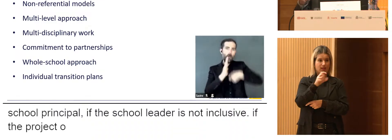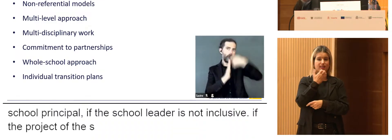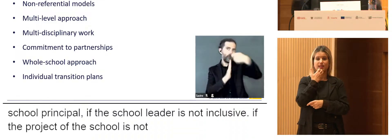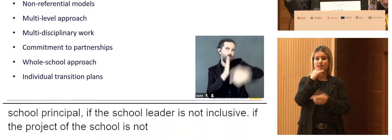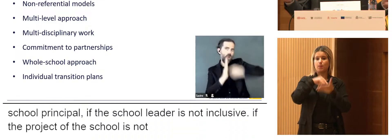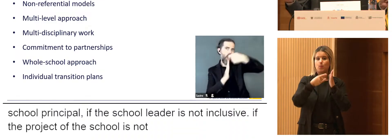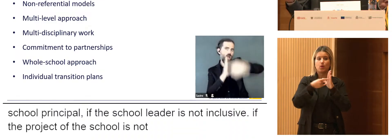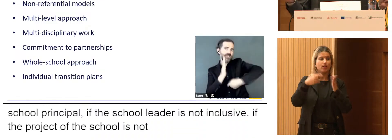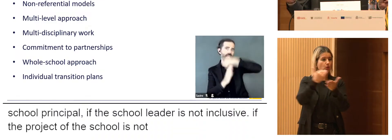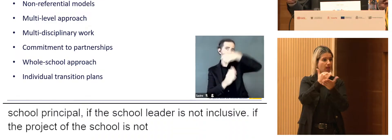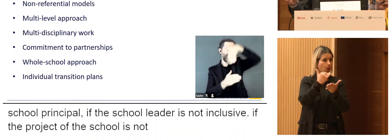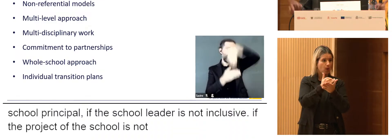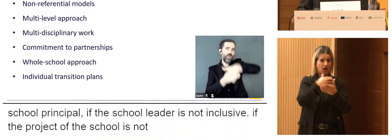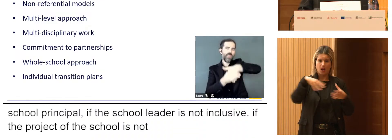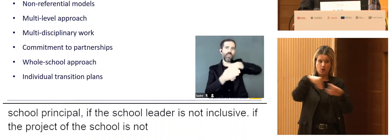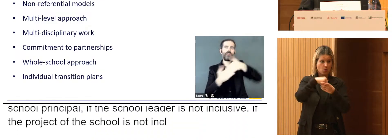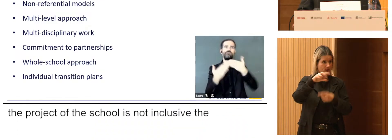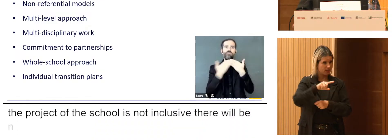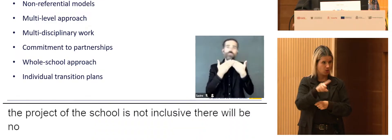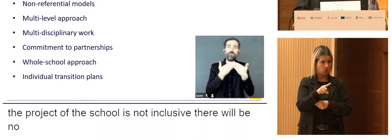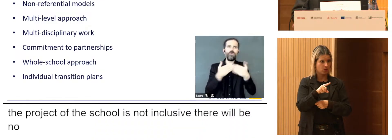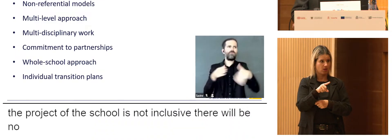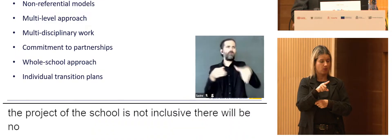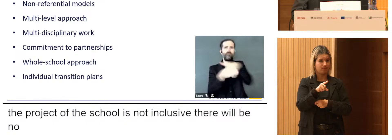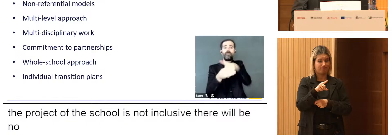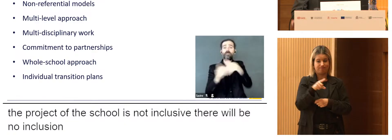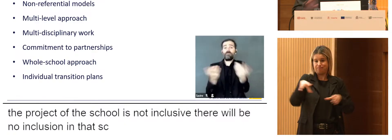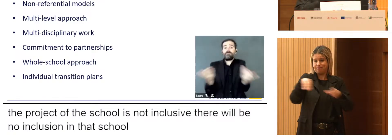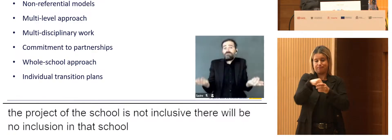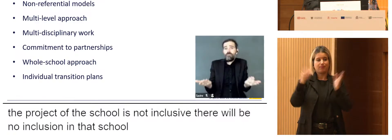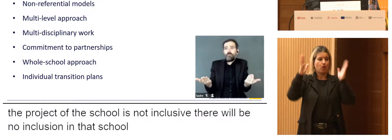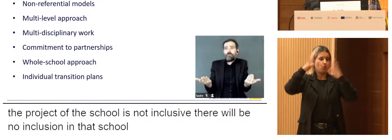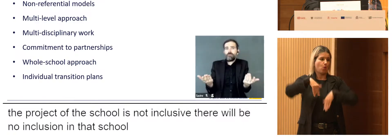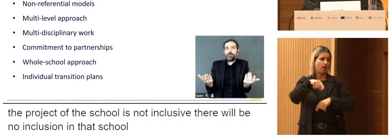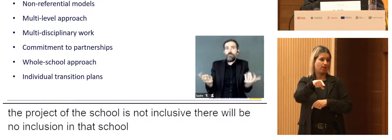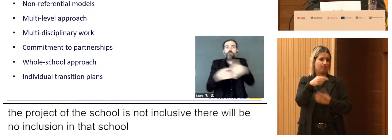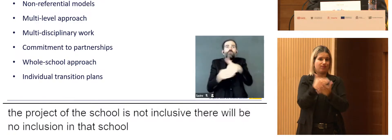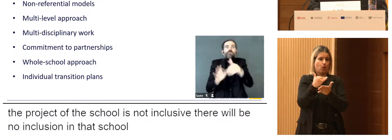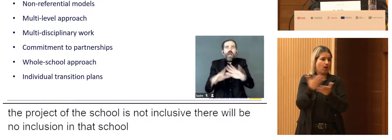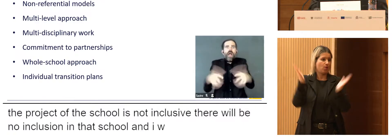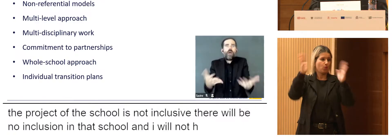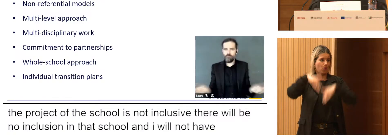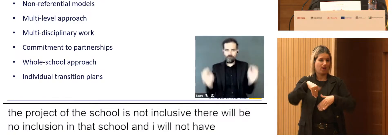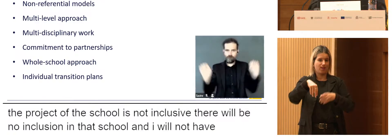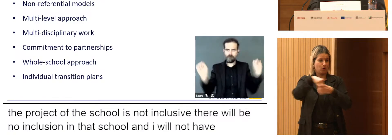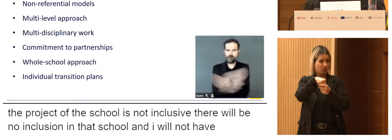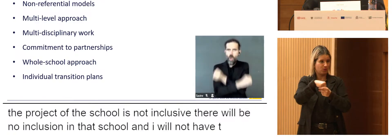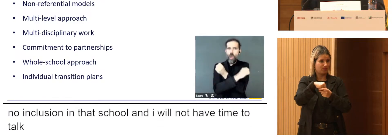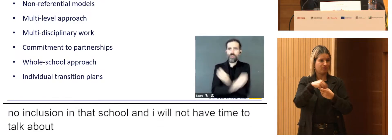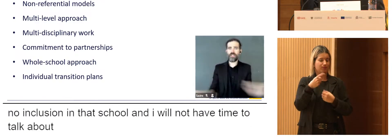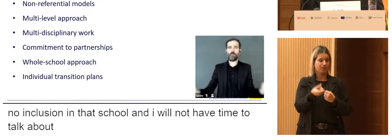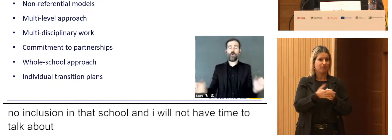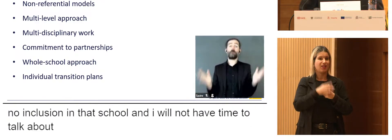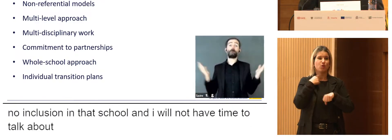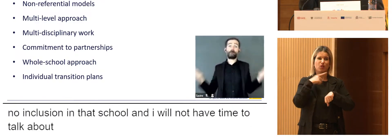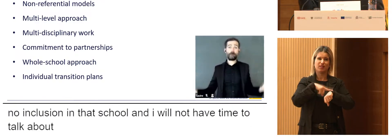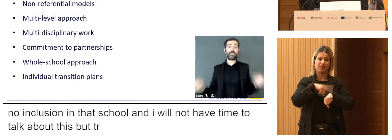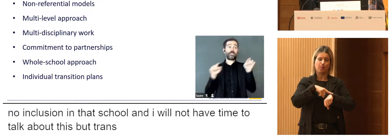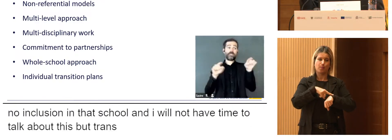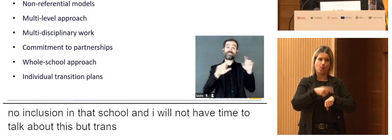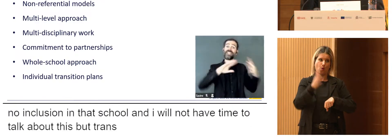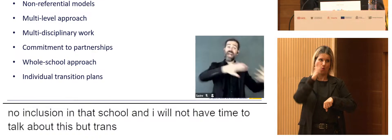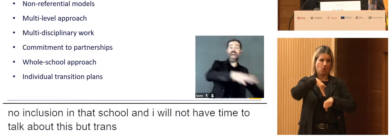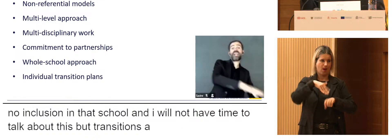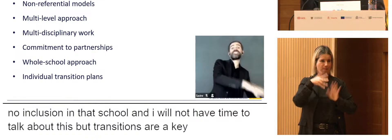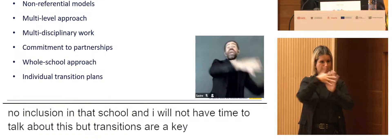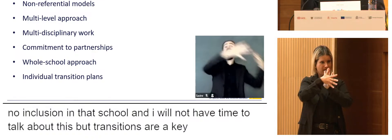inclusive, there will be no inclusion in that school. And I will not have time to talk about this, but transitions are a key